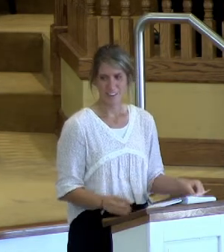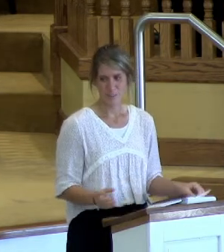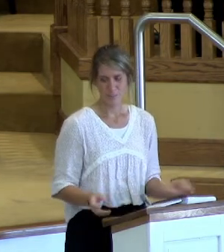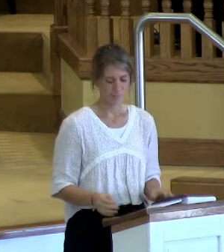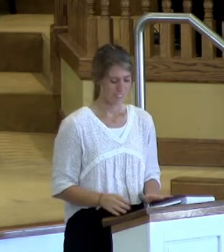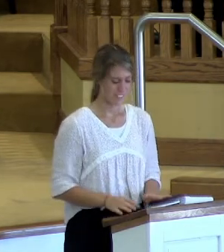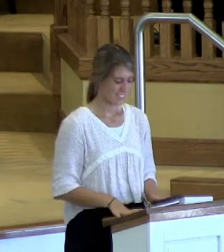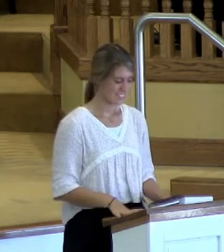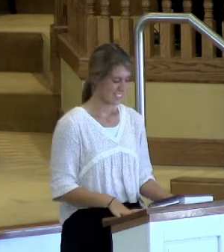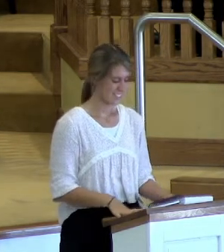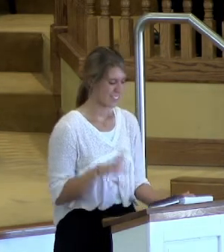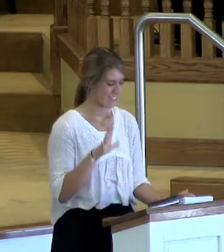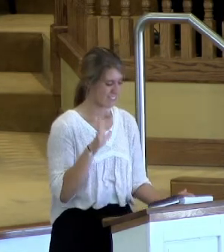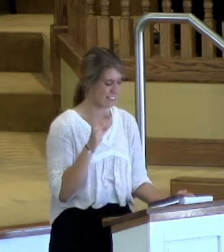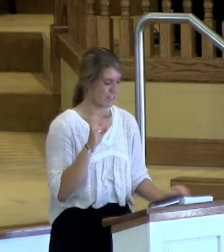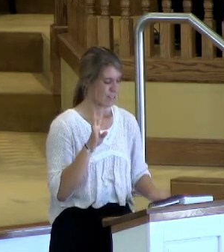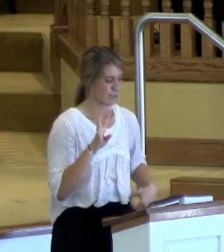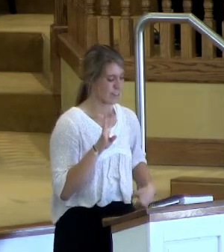Ooh.